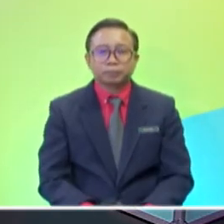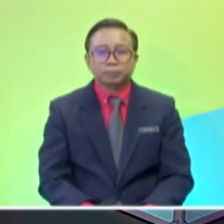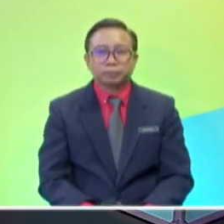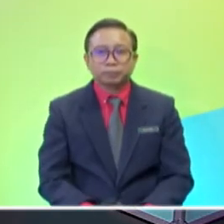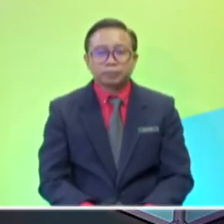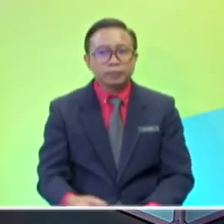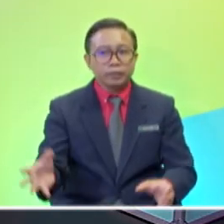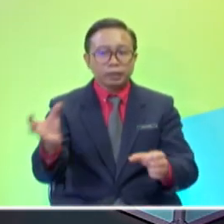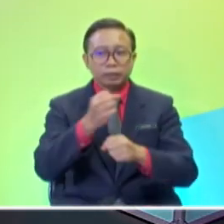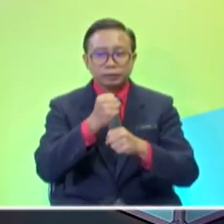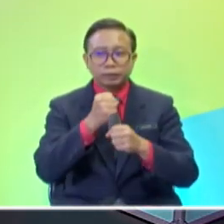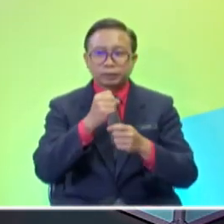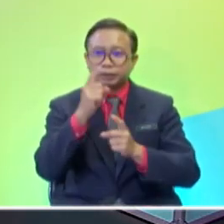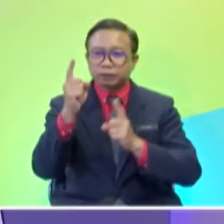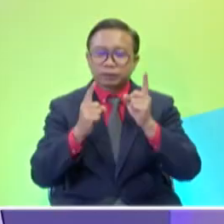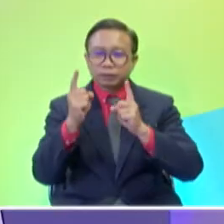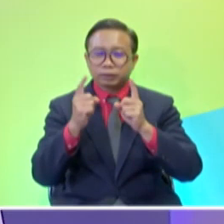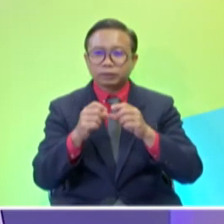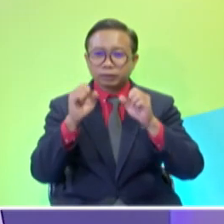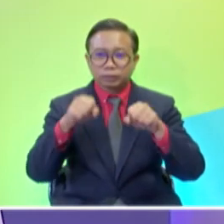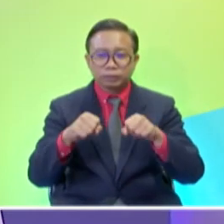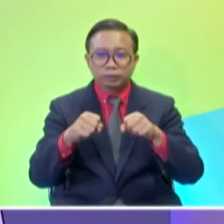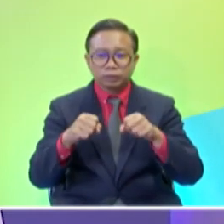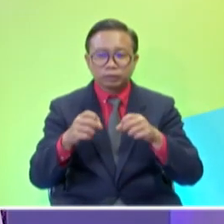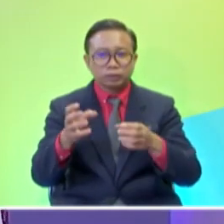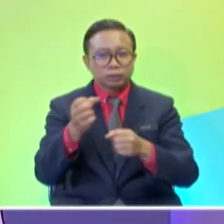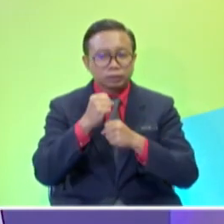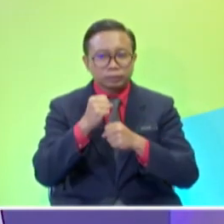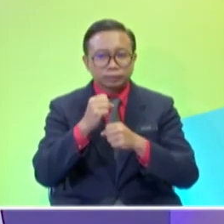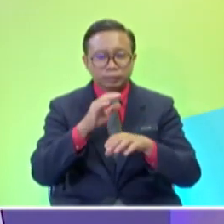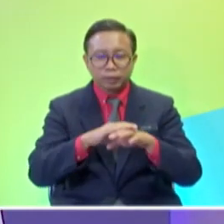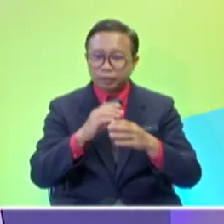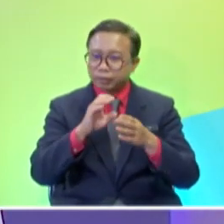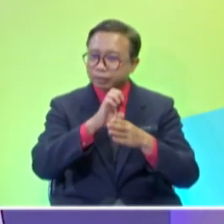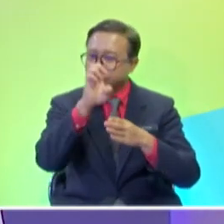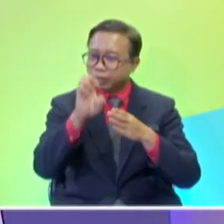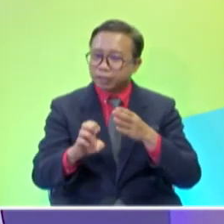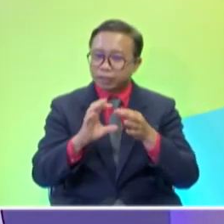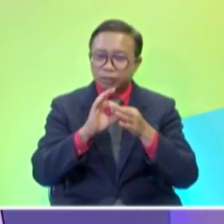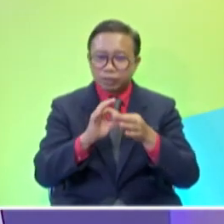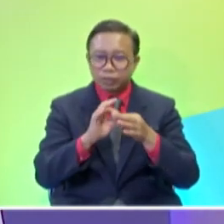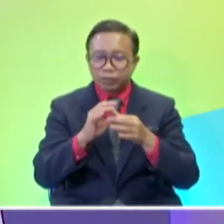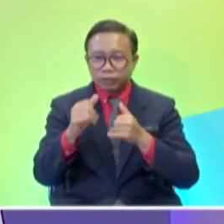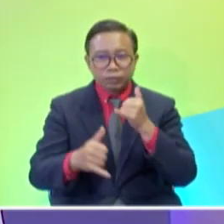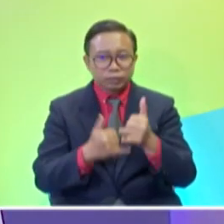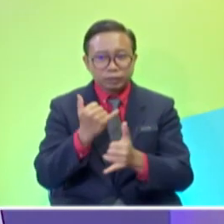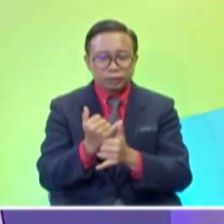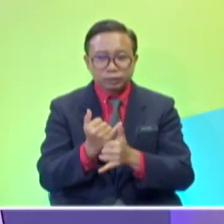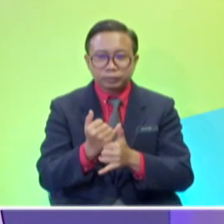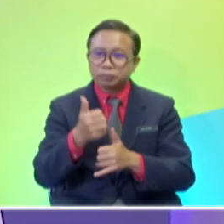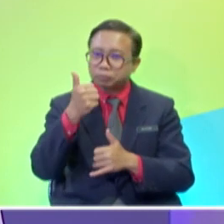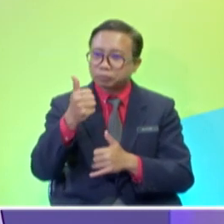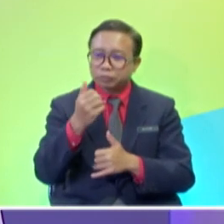they collect these stars and they can redeem these stars at the end of the year for some goodies.